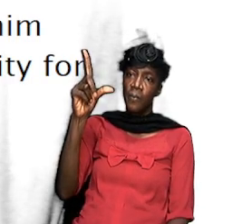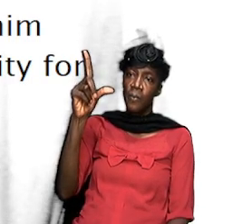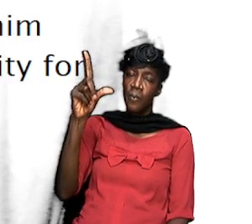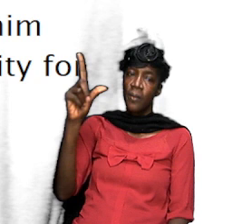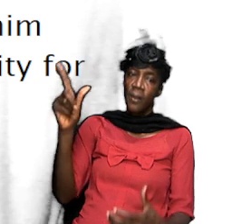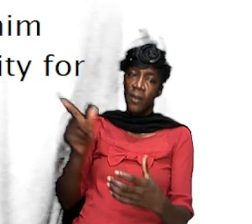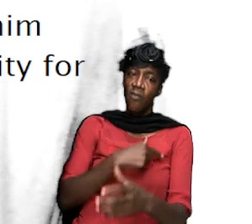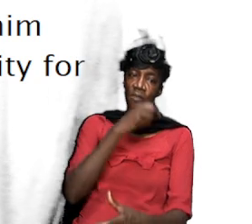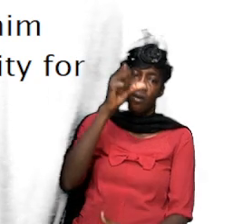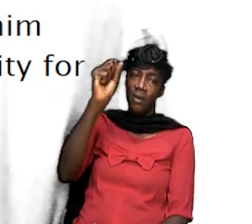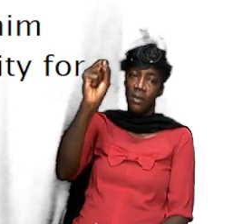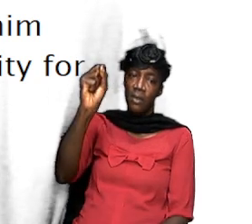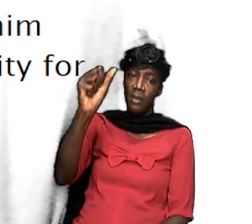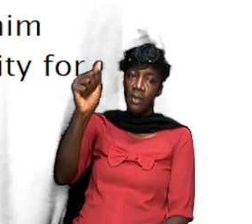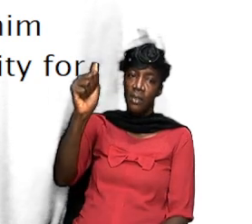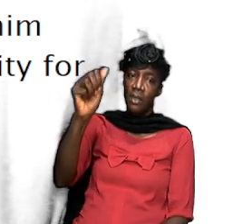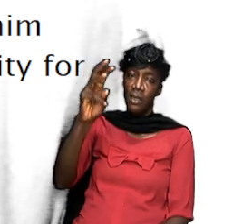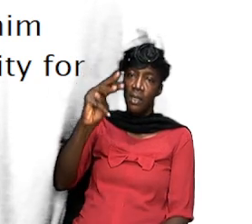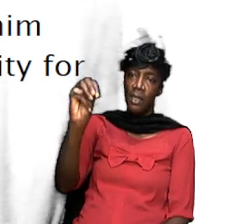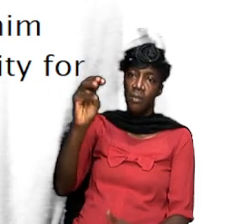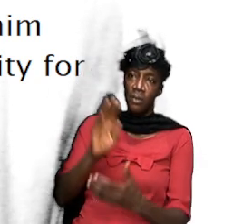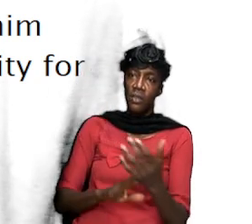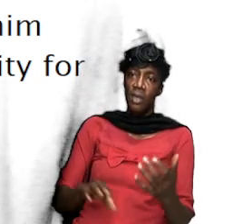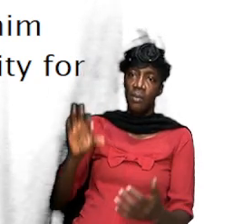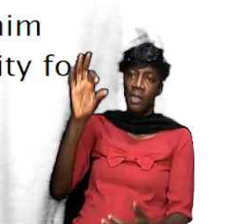Verse 21 of 1 Samuel chapter 8.